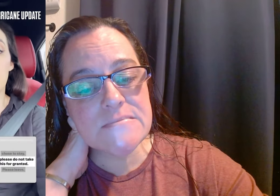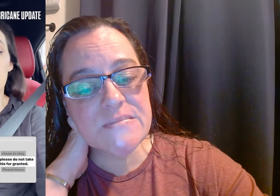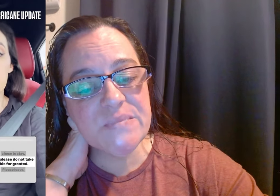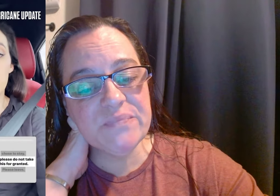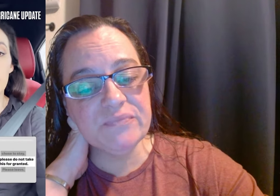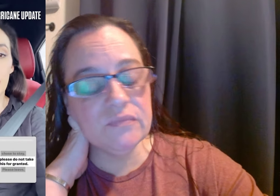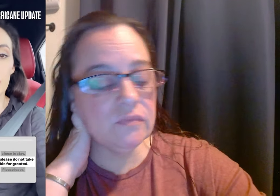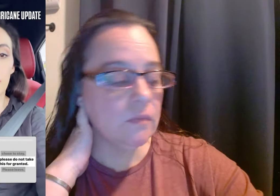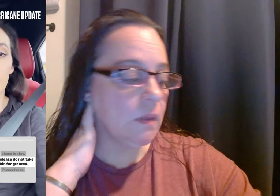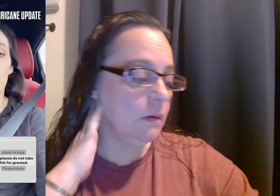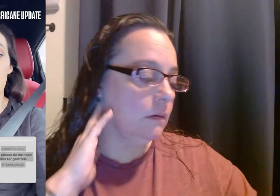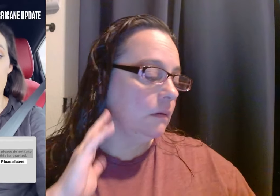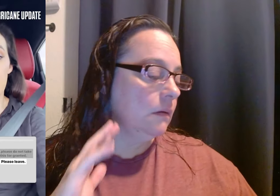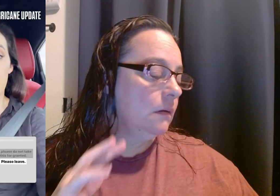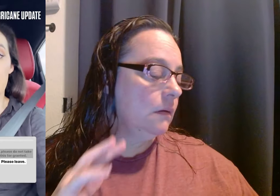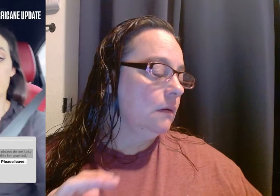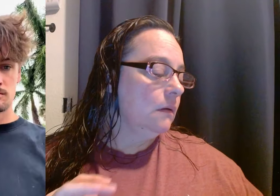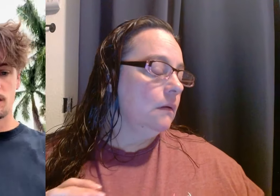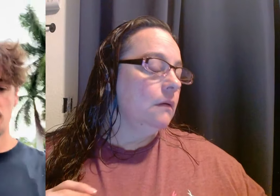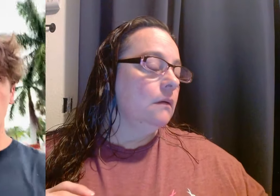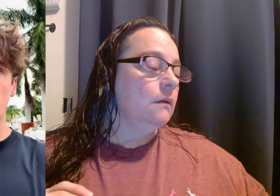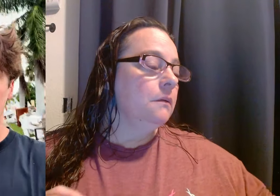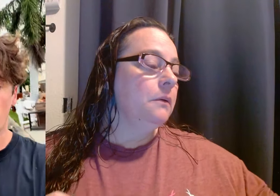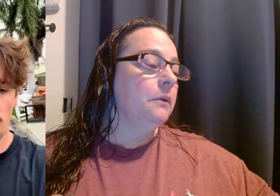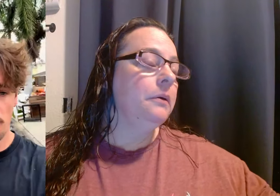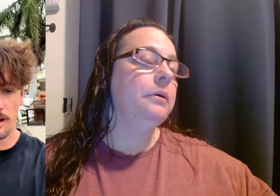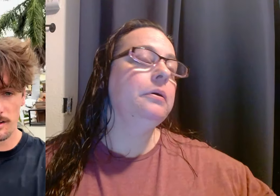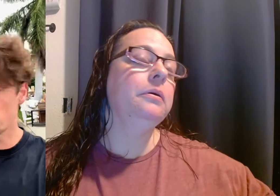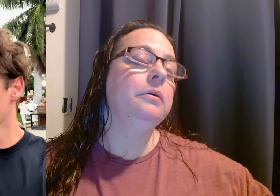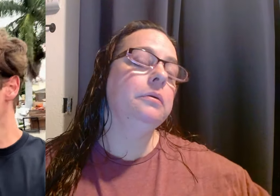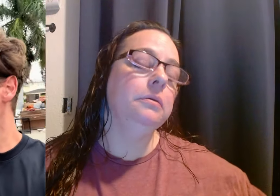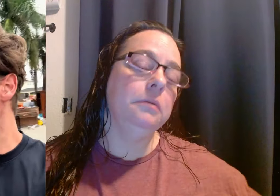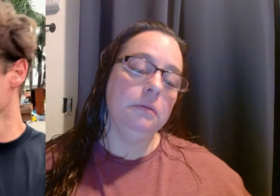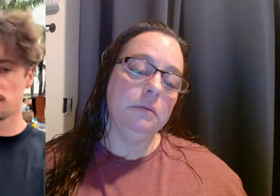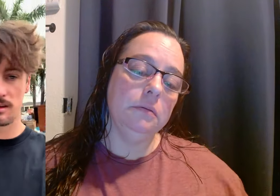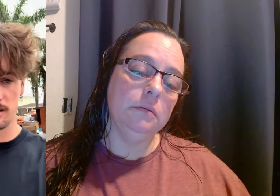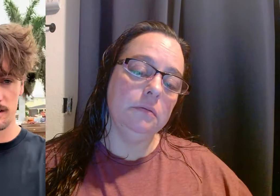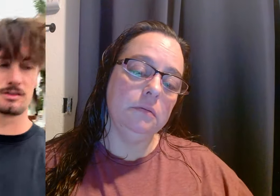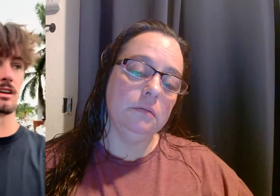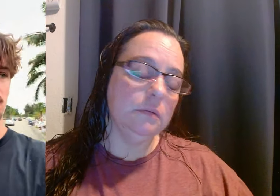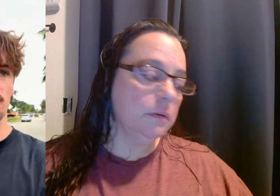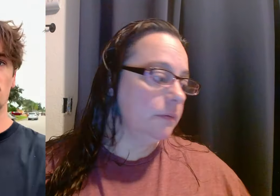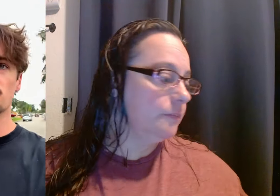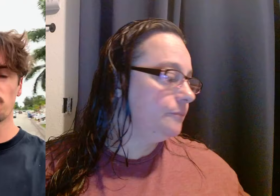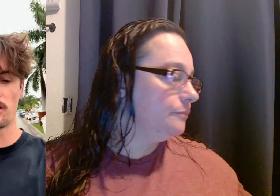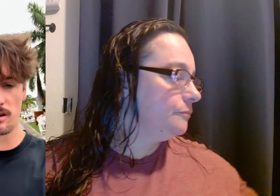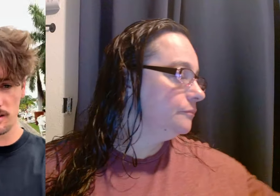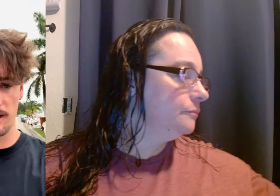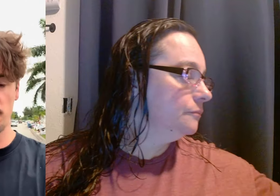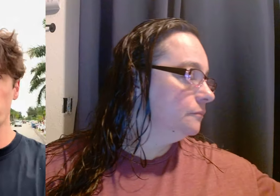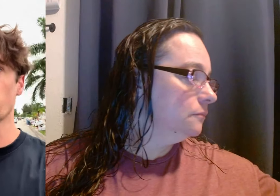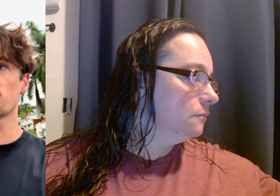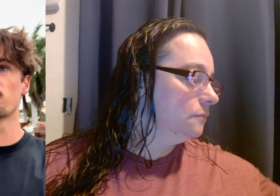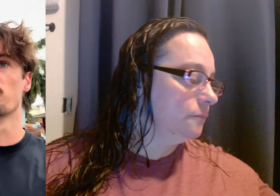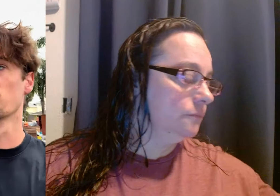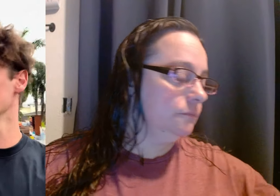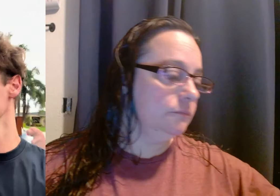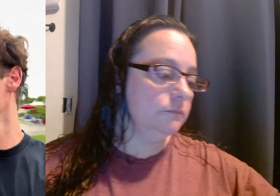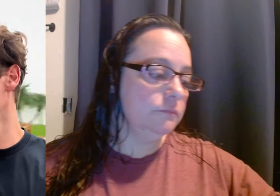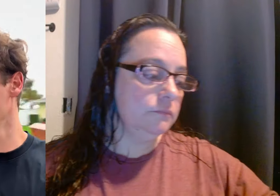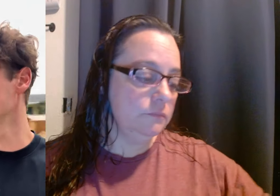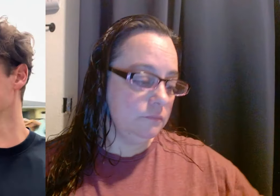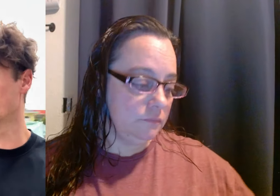to stay. So please do not take this for granted. Please leave. All right, so we are currently, it's Sunday. We're currently in the path for